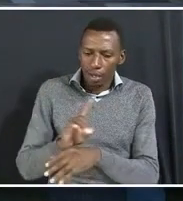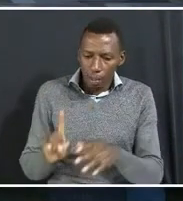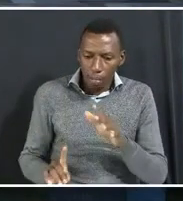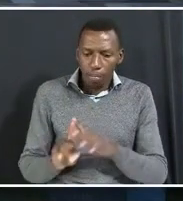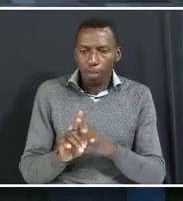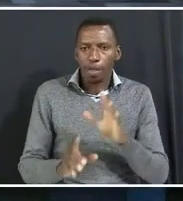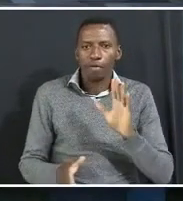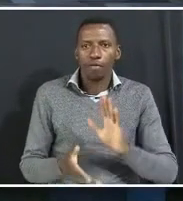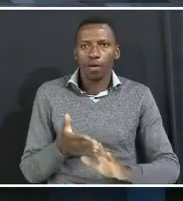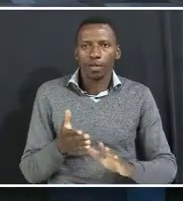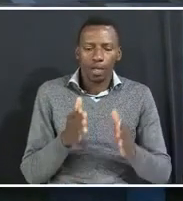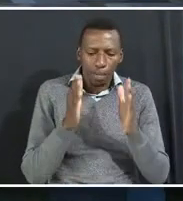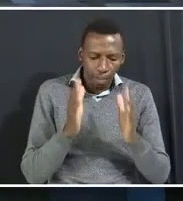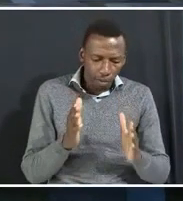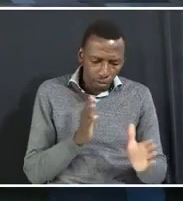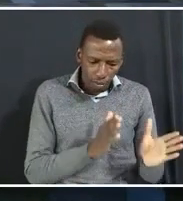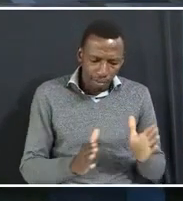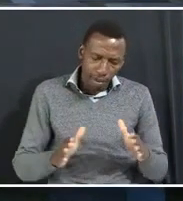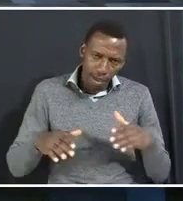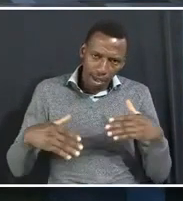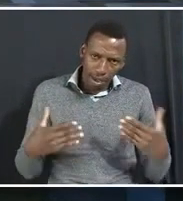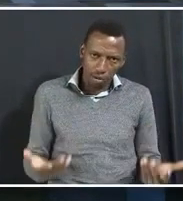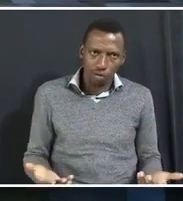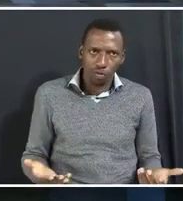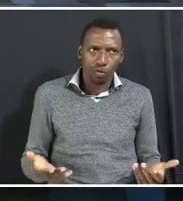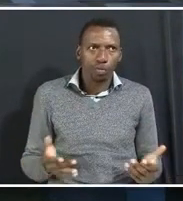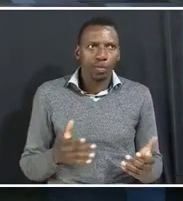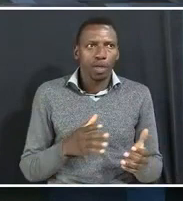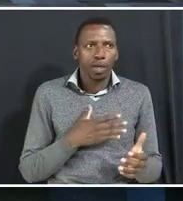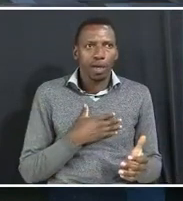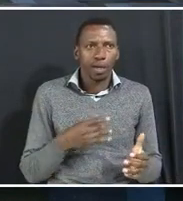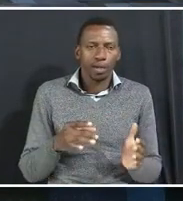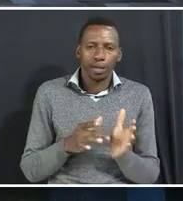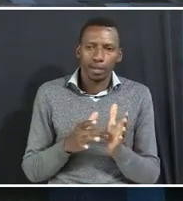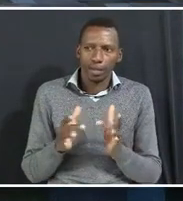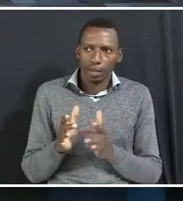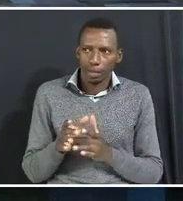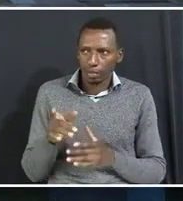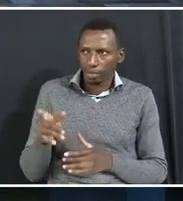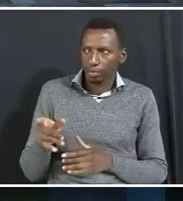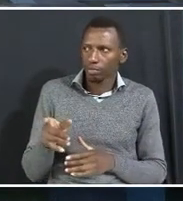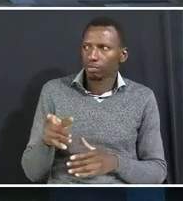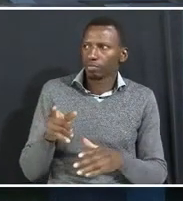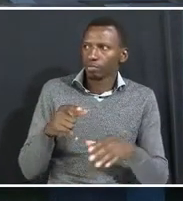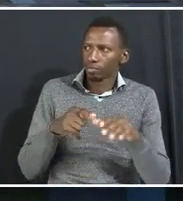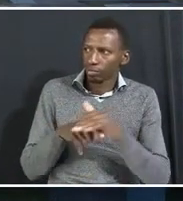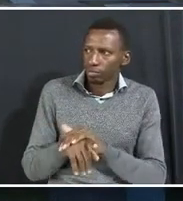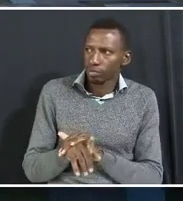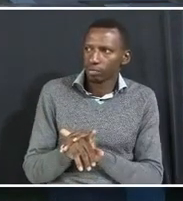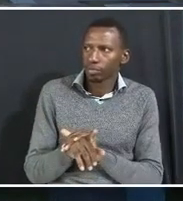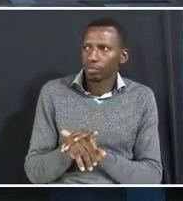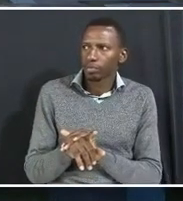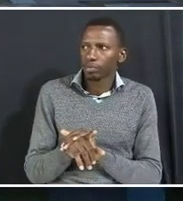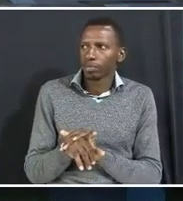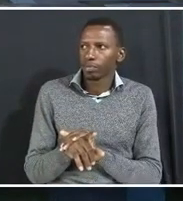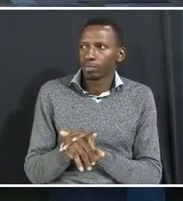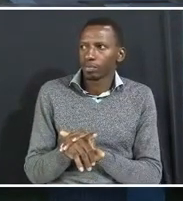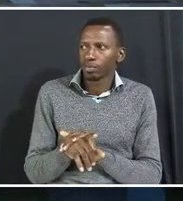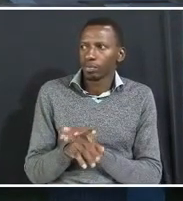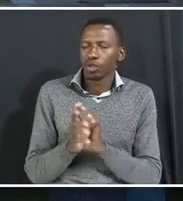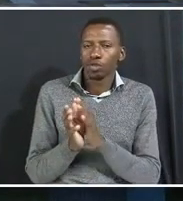How would one prepare for his coming? And Jesus enters into a litany